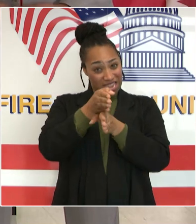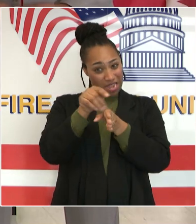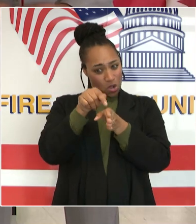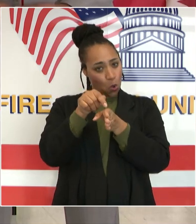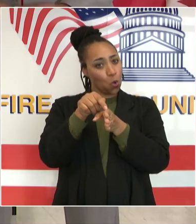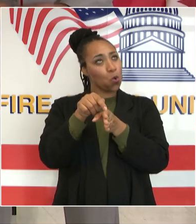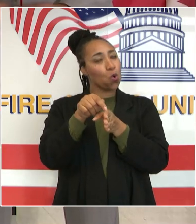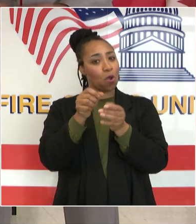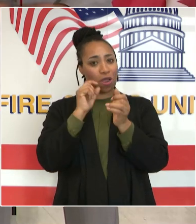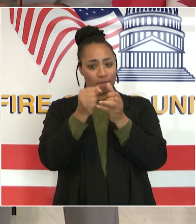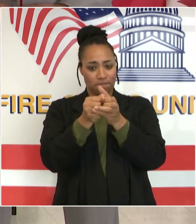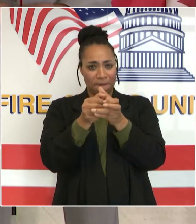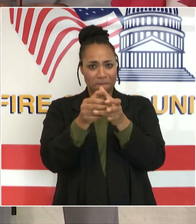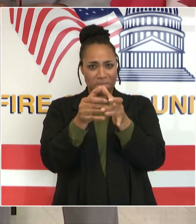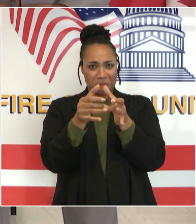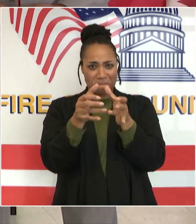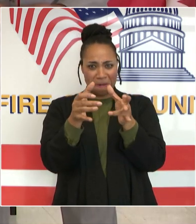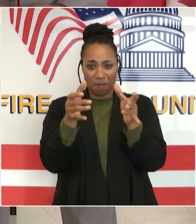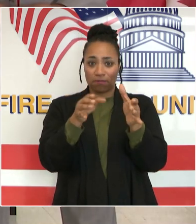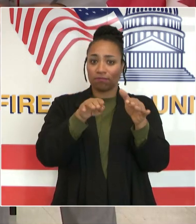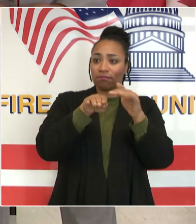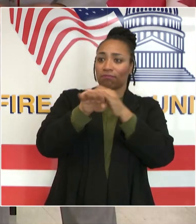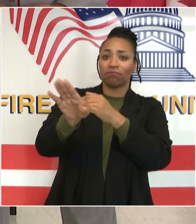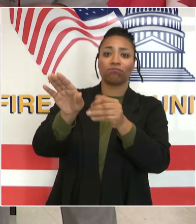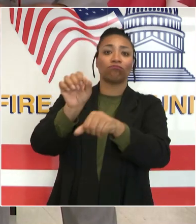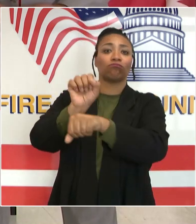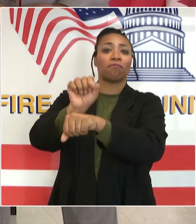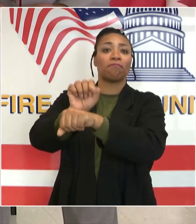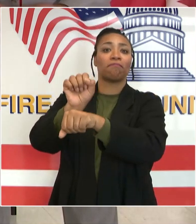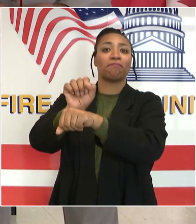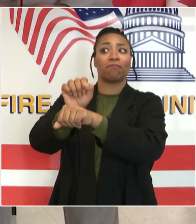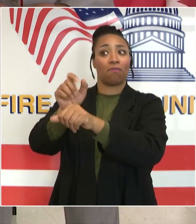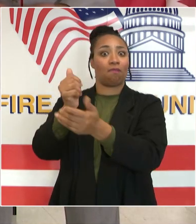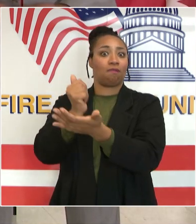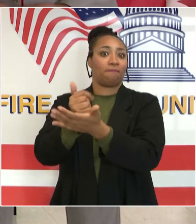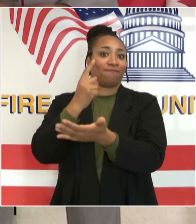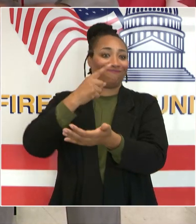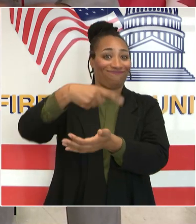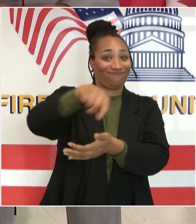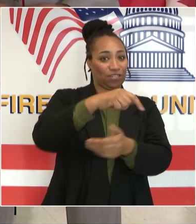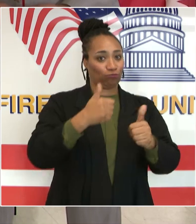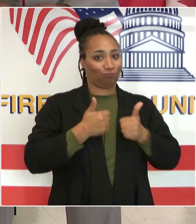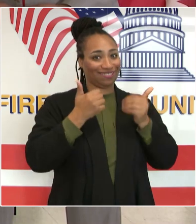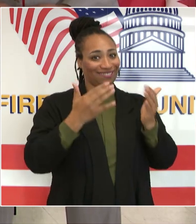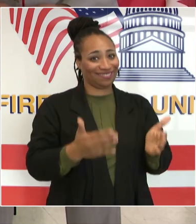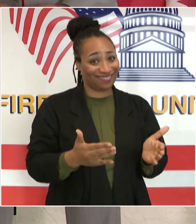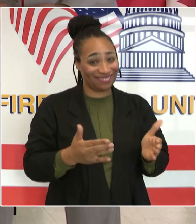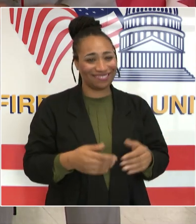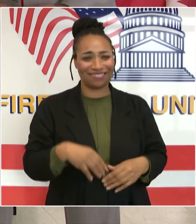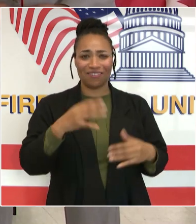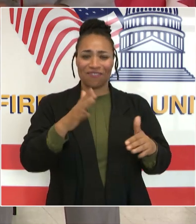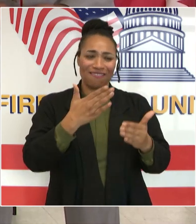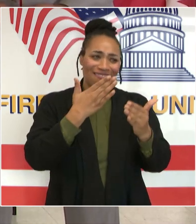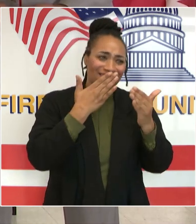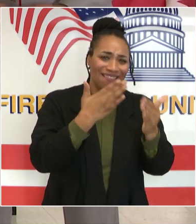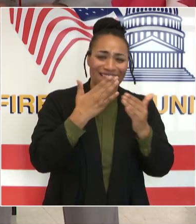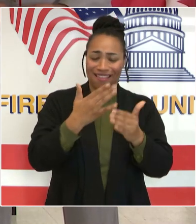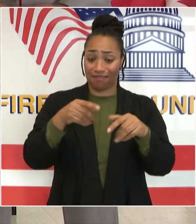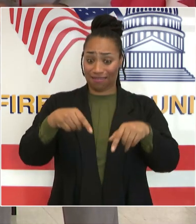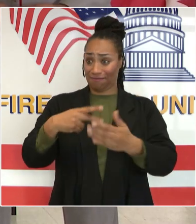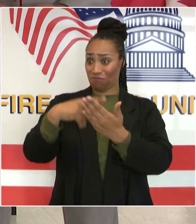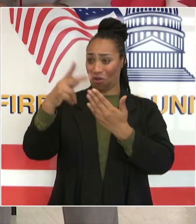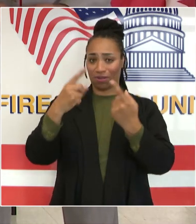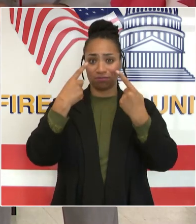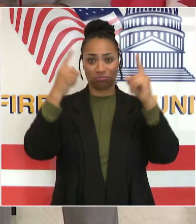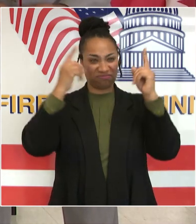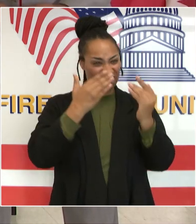thank everybody who has been a part of making this program a success. And our firefighters and paramedics